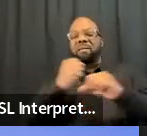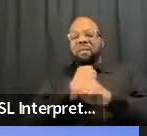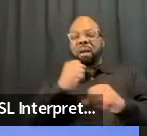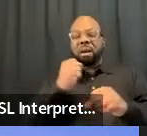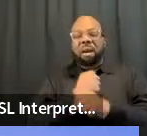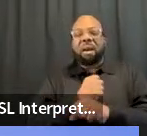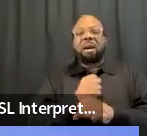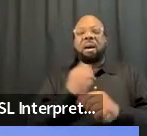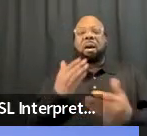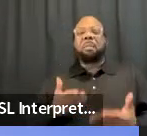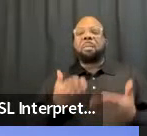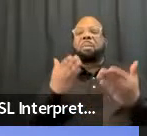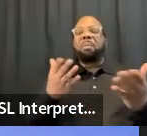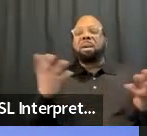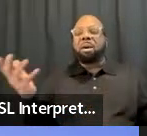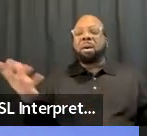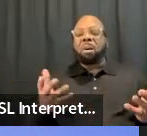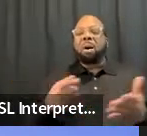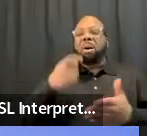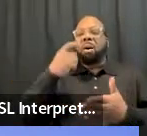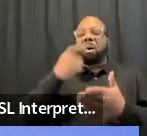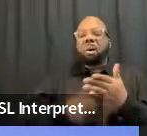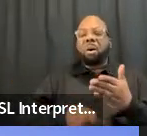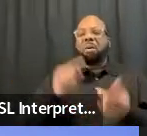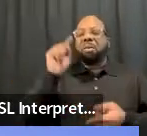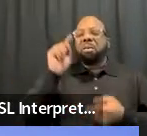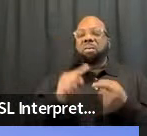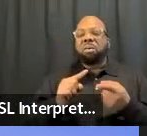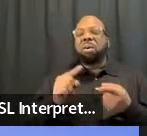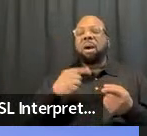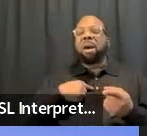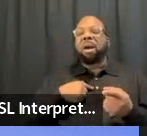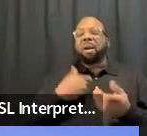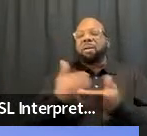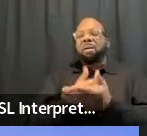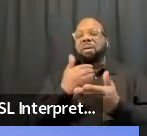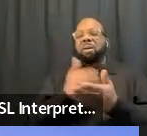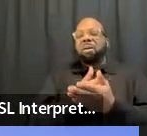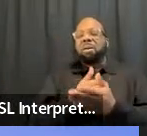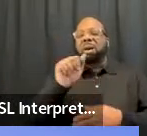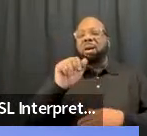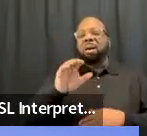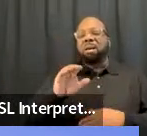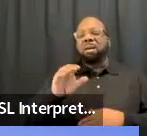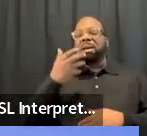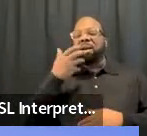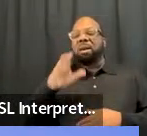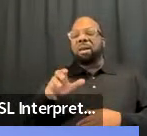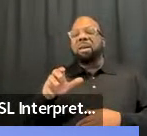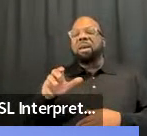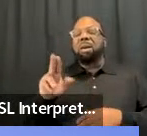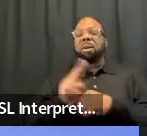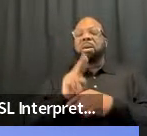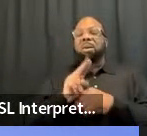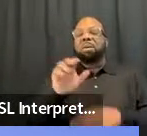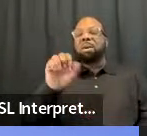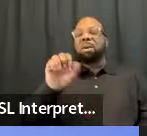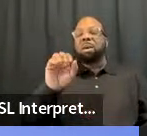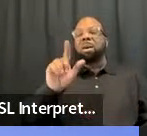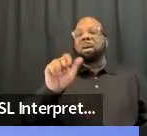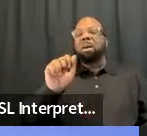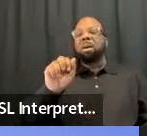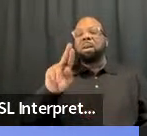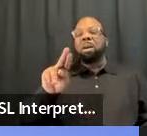more cost-effective to install modern heating and cooling technologies. This includes allowing solar panels to cover our